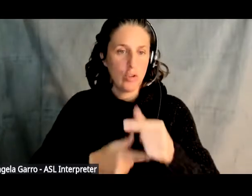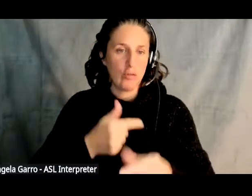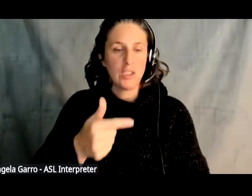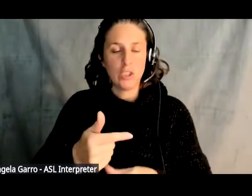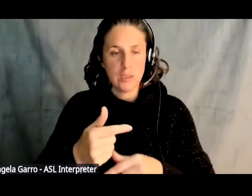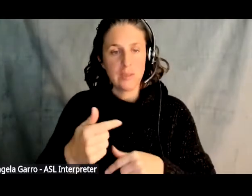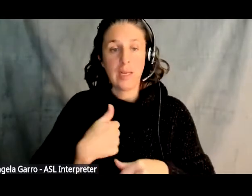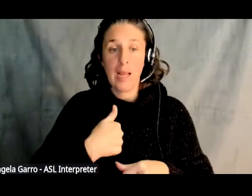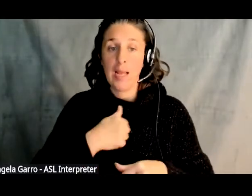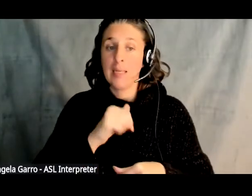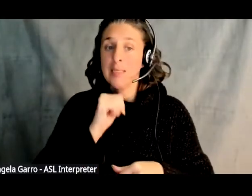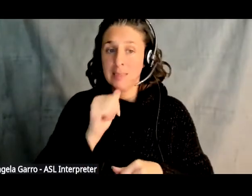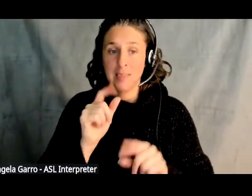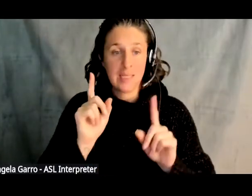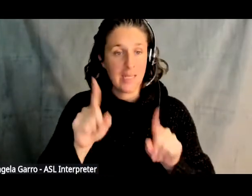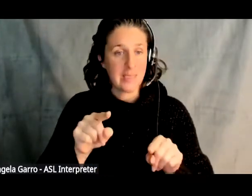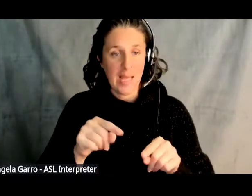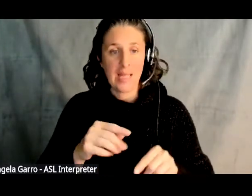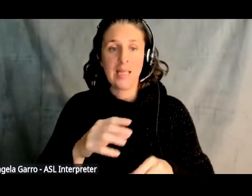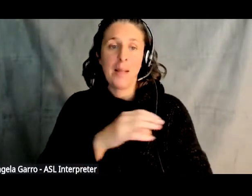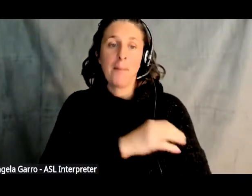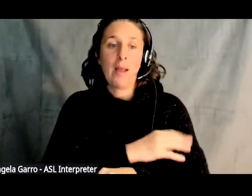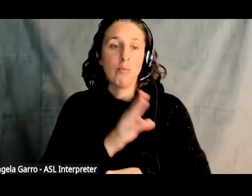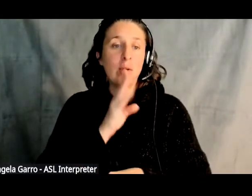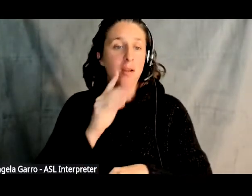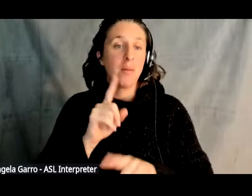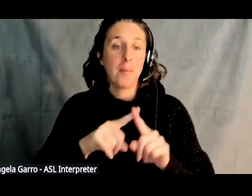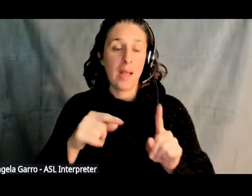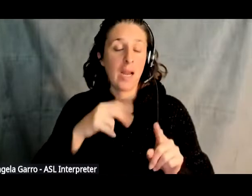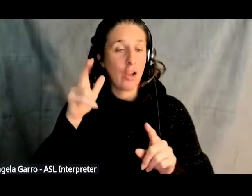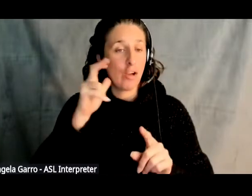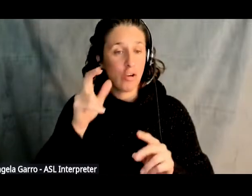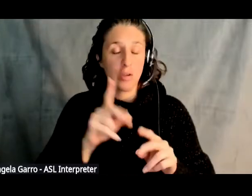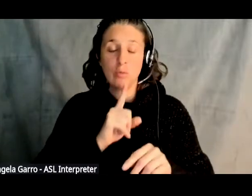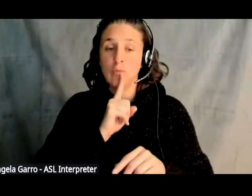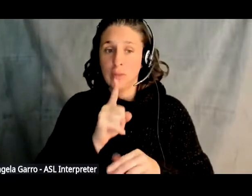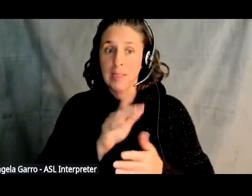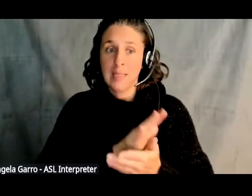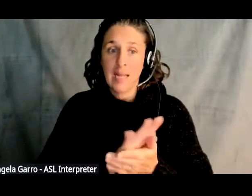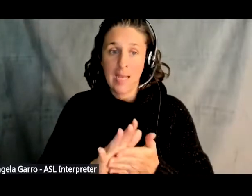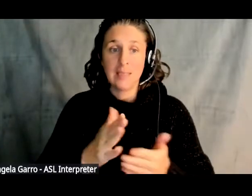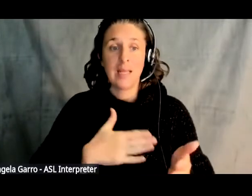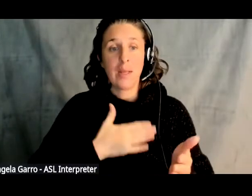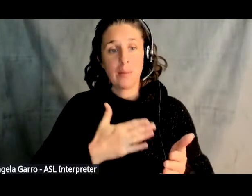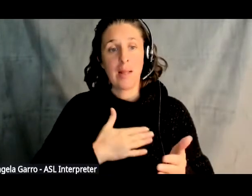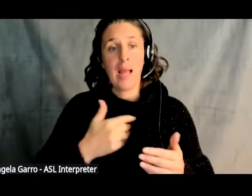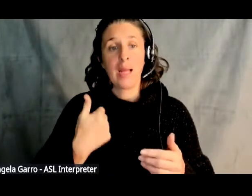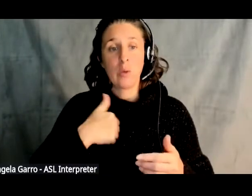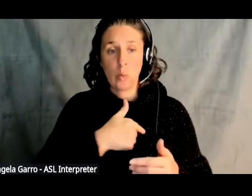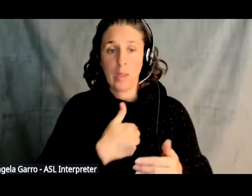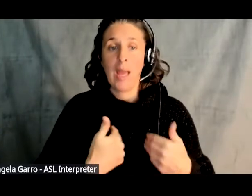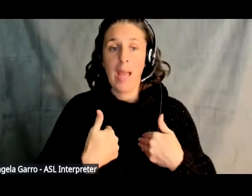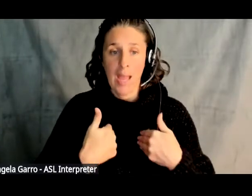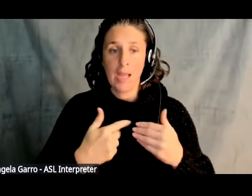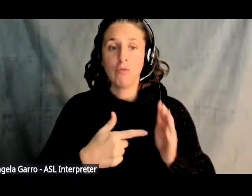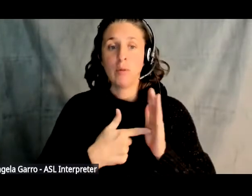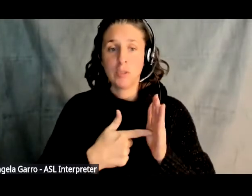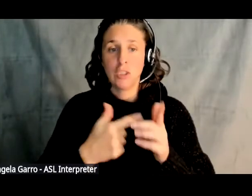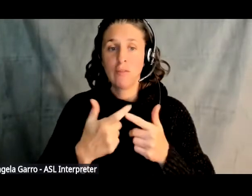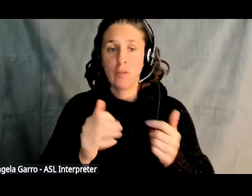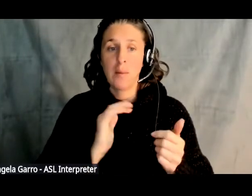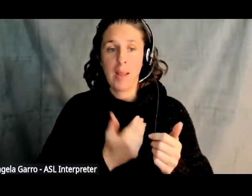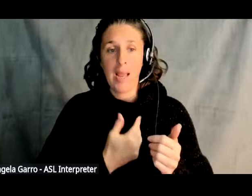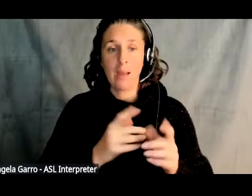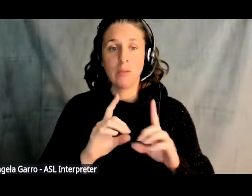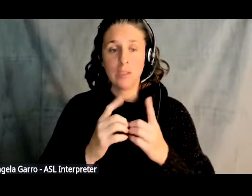I did not attend the power breakfast, but I heard it was really nice. So I'm glad that we had representation from our district. So thank you